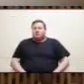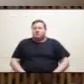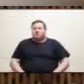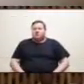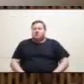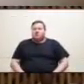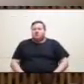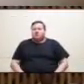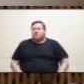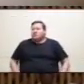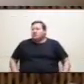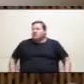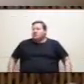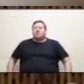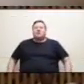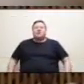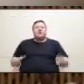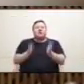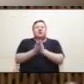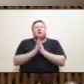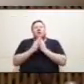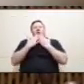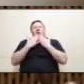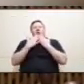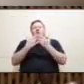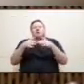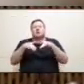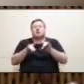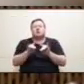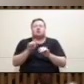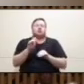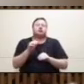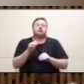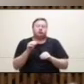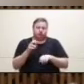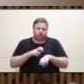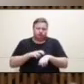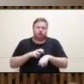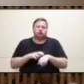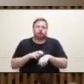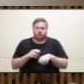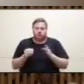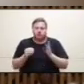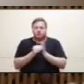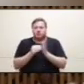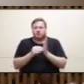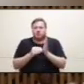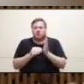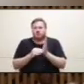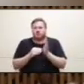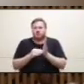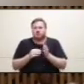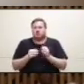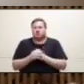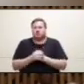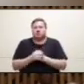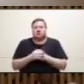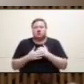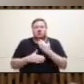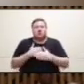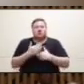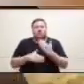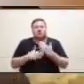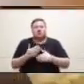Thanks, Chair. Yes, it is a requirement that after the entire process has been